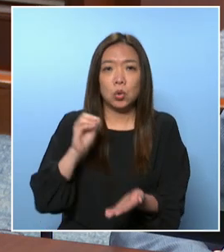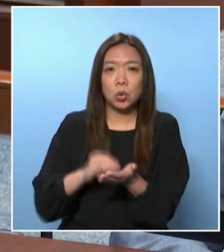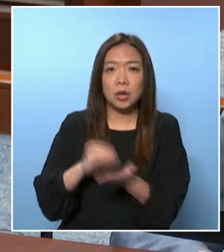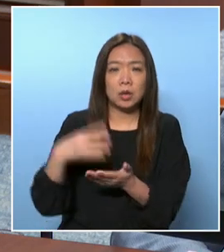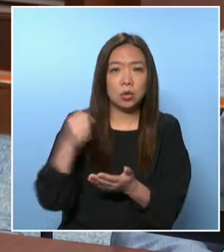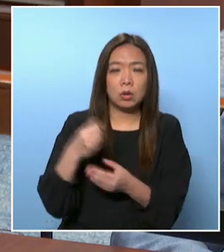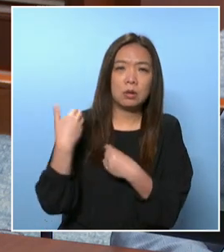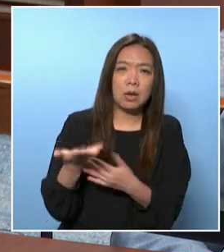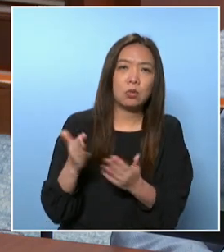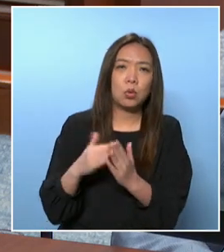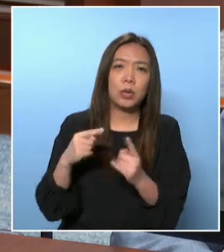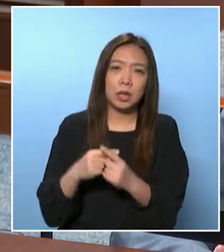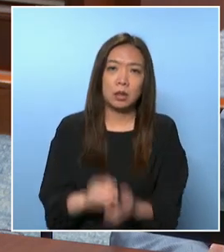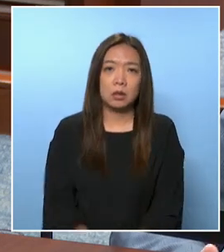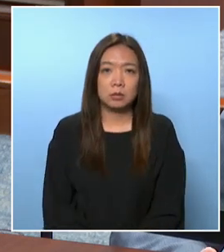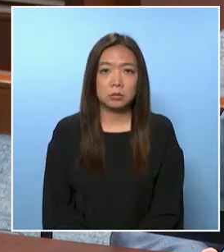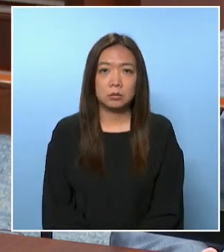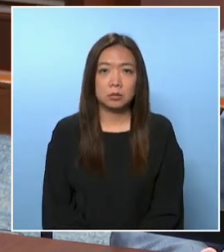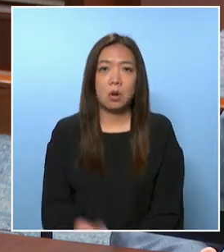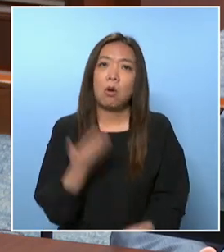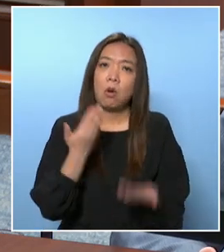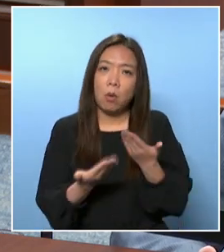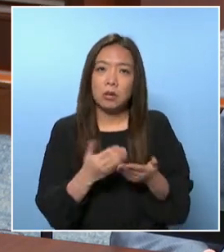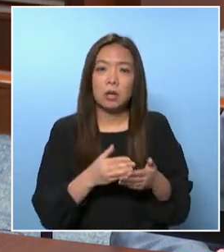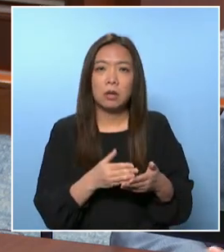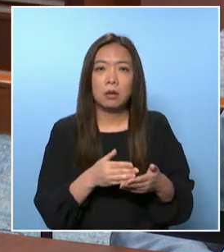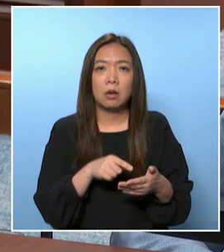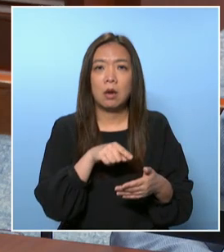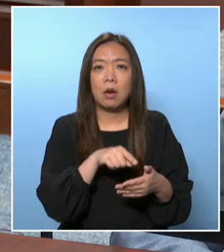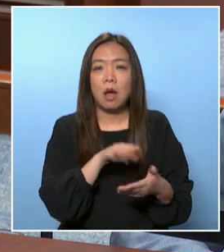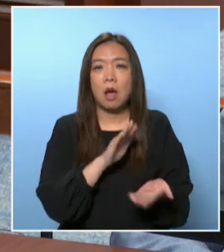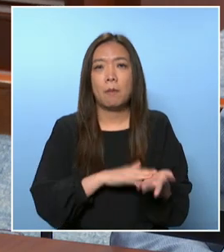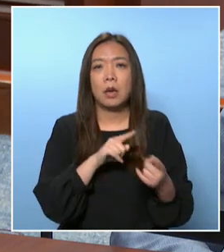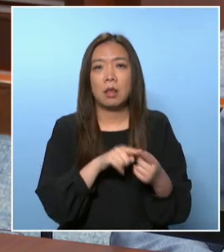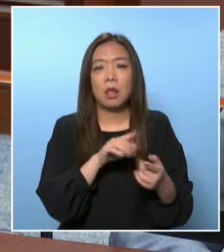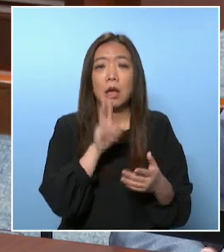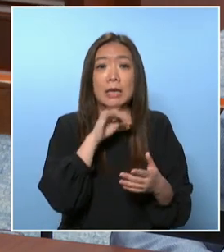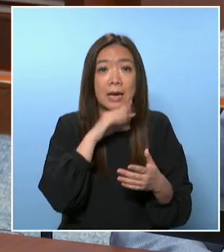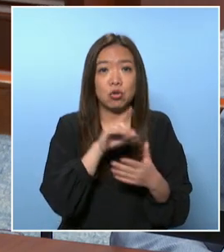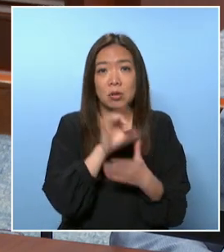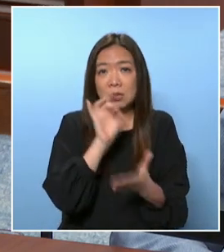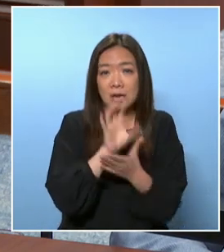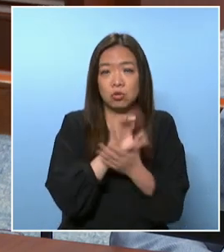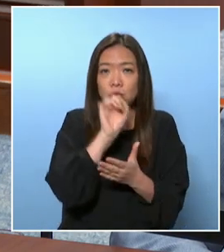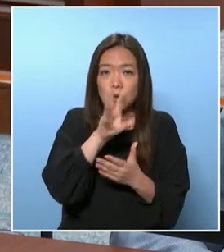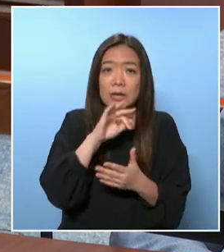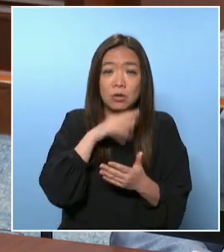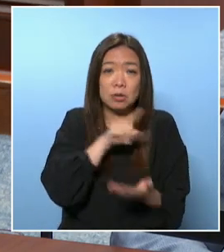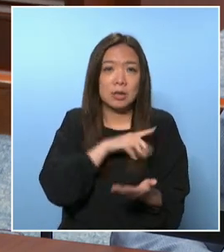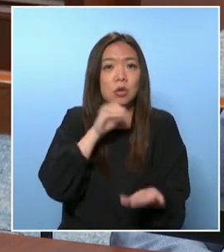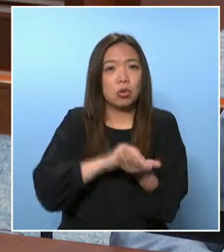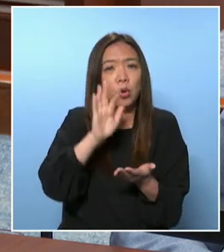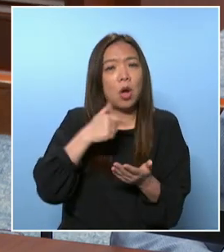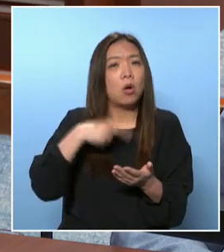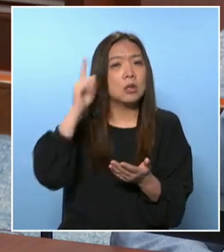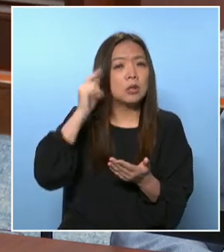these patients don't have the mental capacity to make the decision. And if you